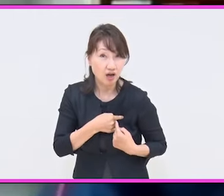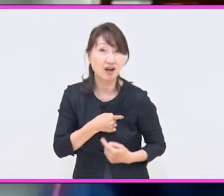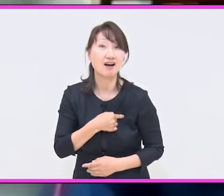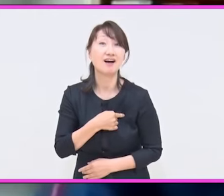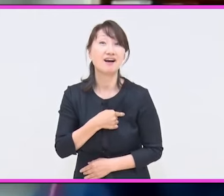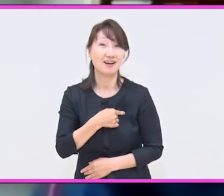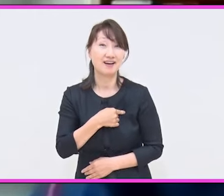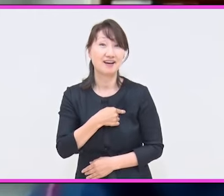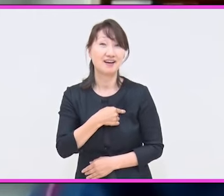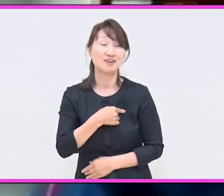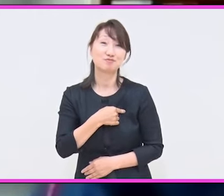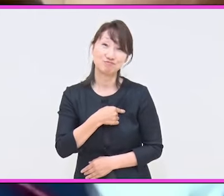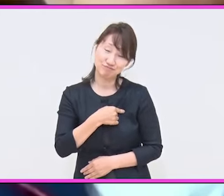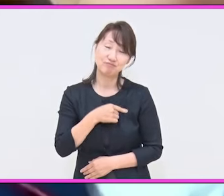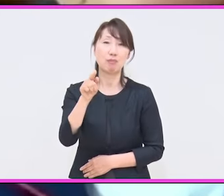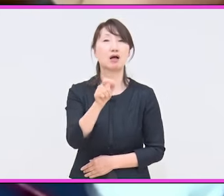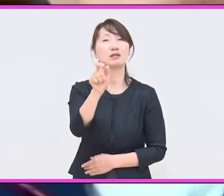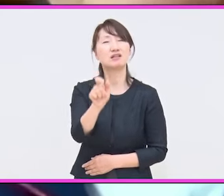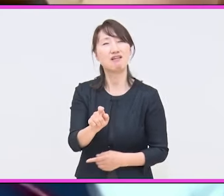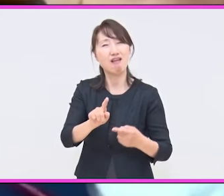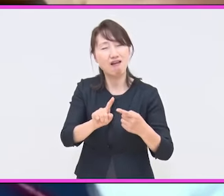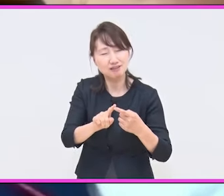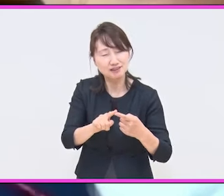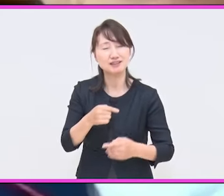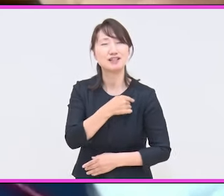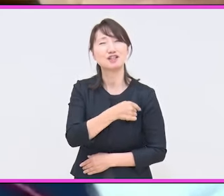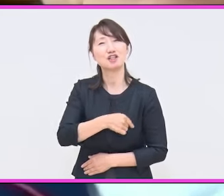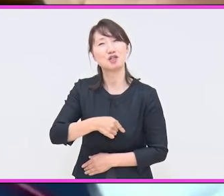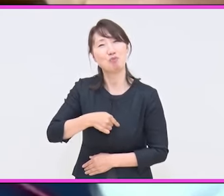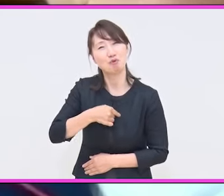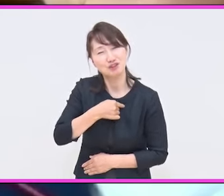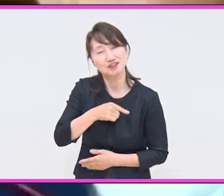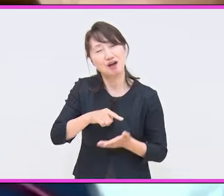something, is a very human emotion, and